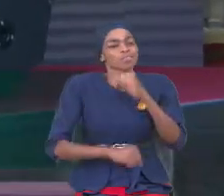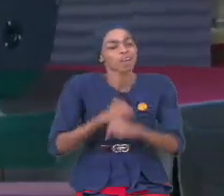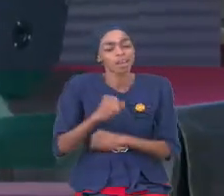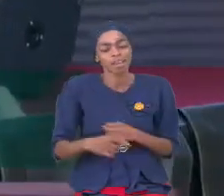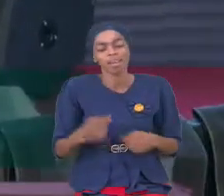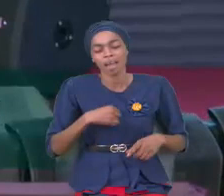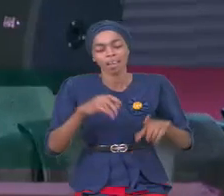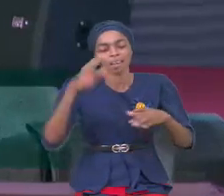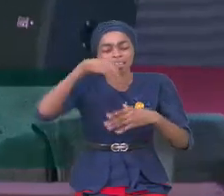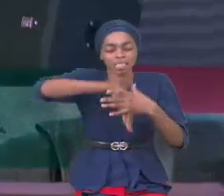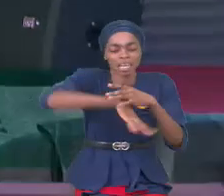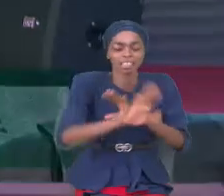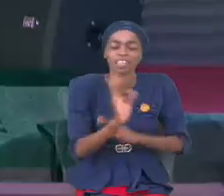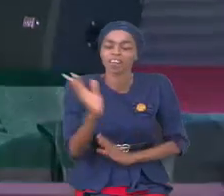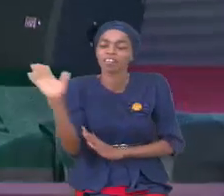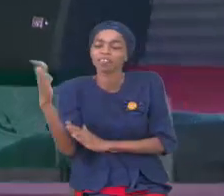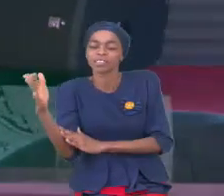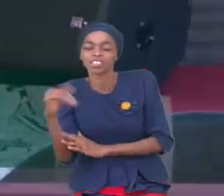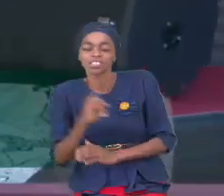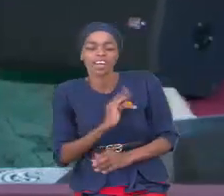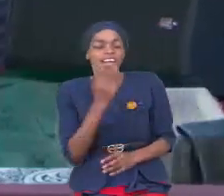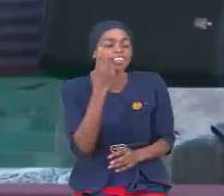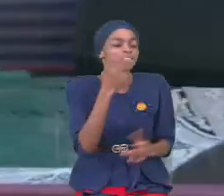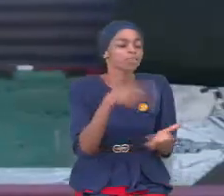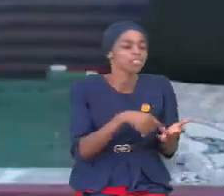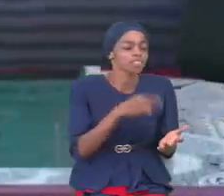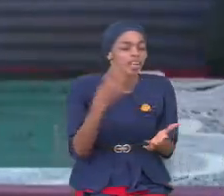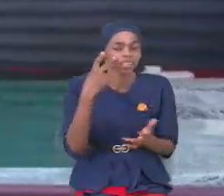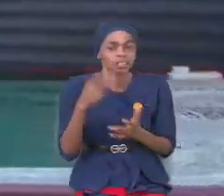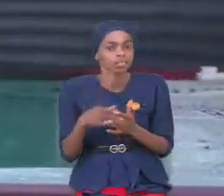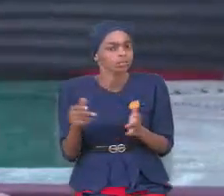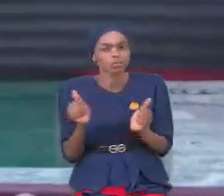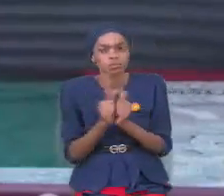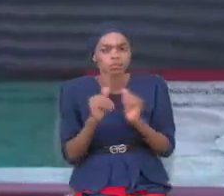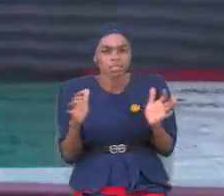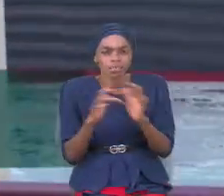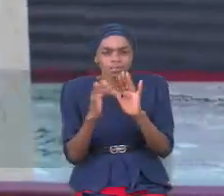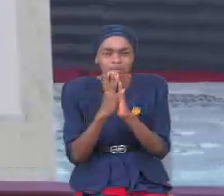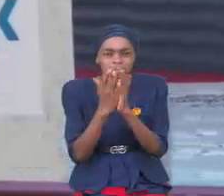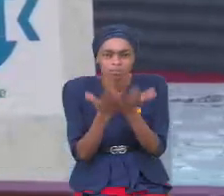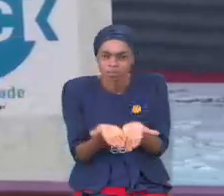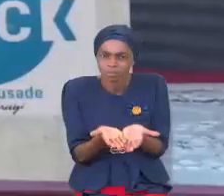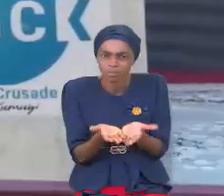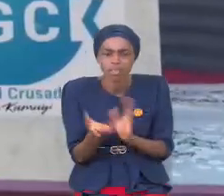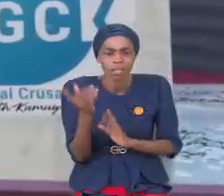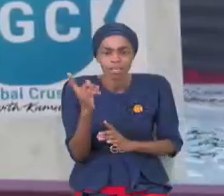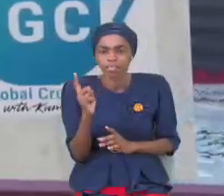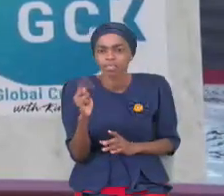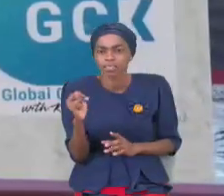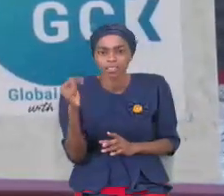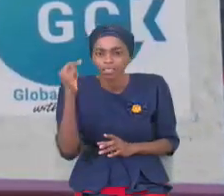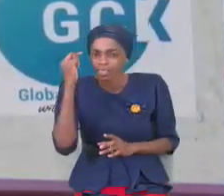that. We have the scripture. Because the man said, God, Abraham sent one